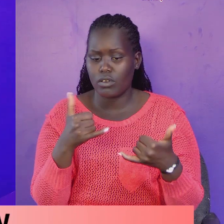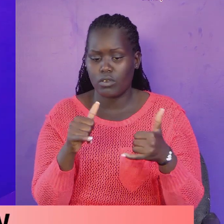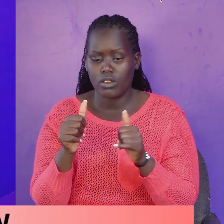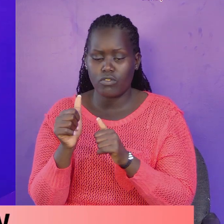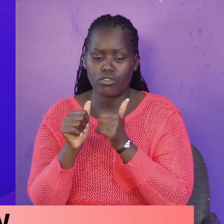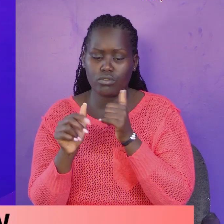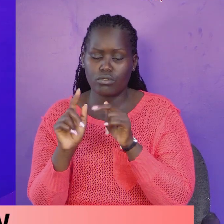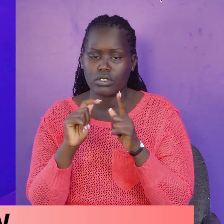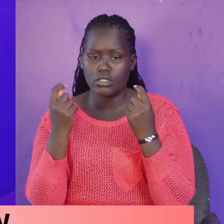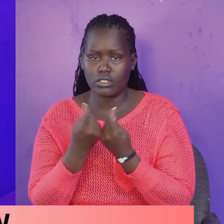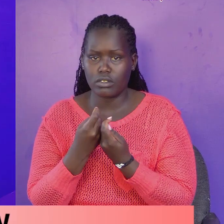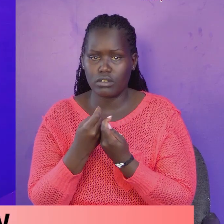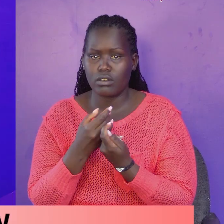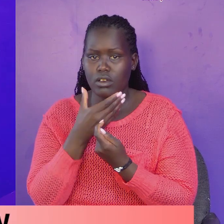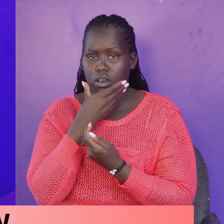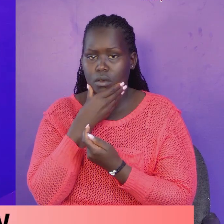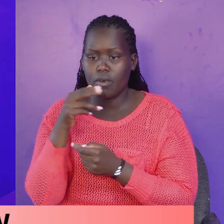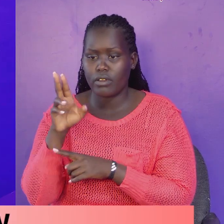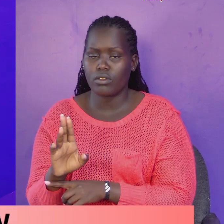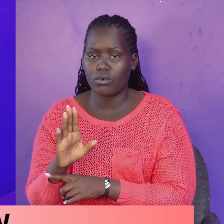United. Barcelona. Barcelona. Yeah.